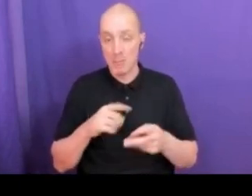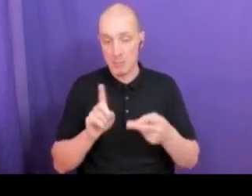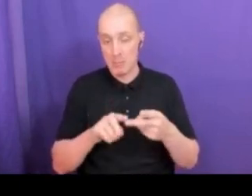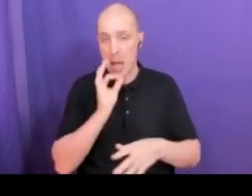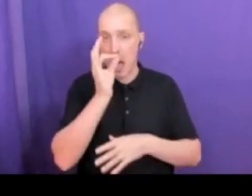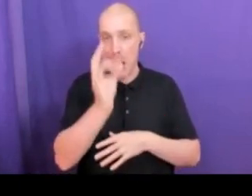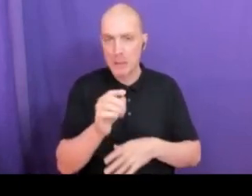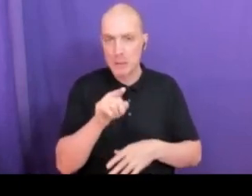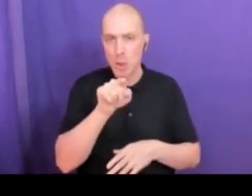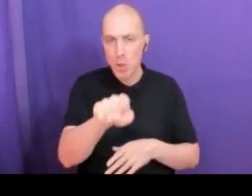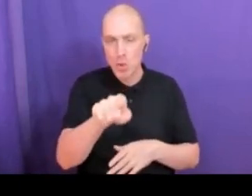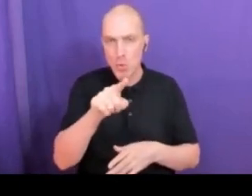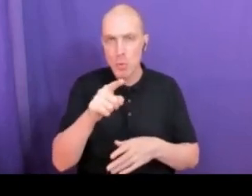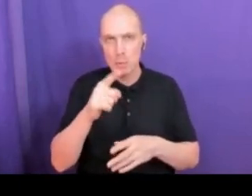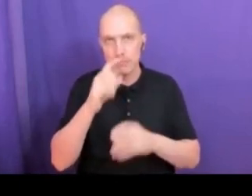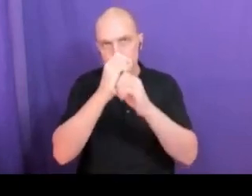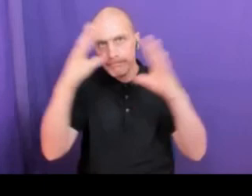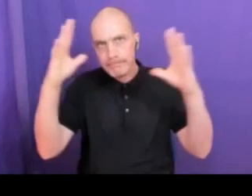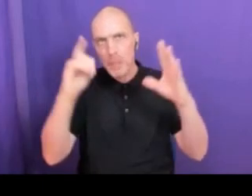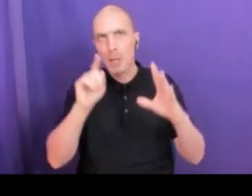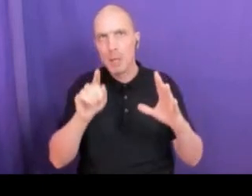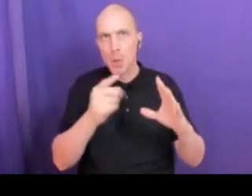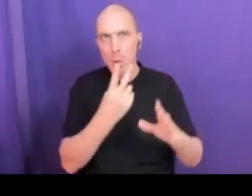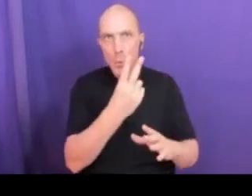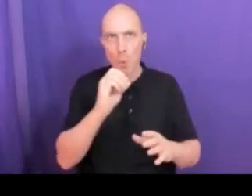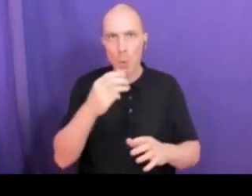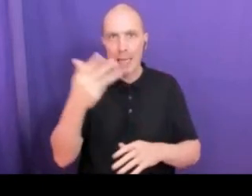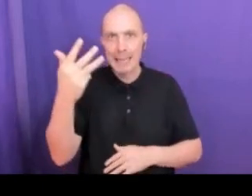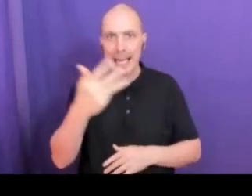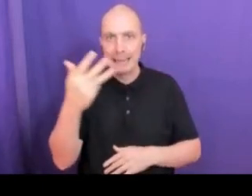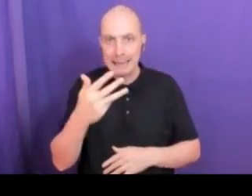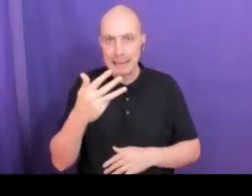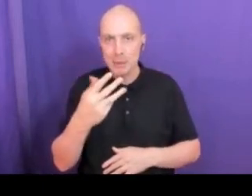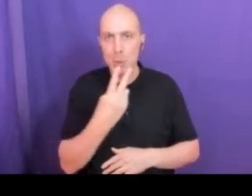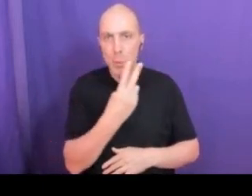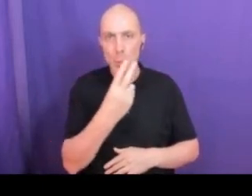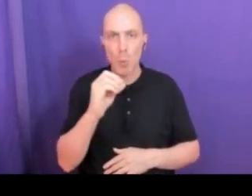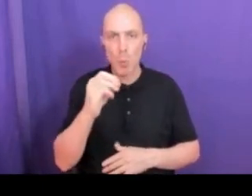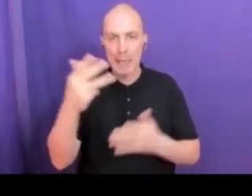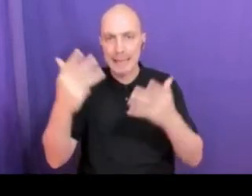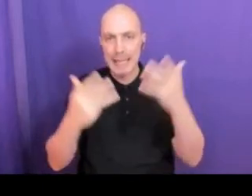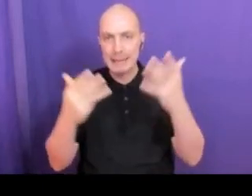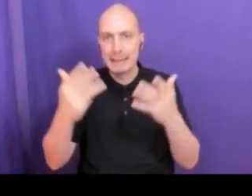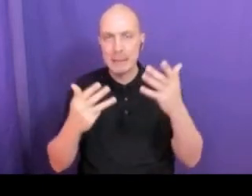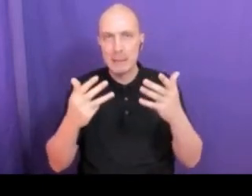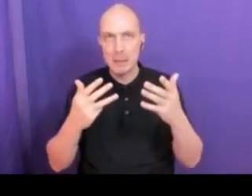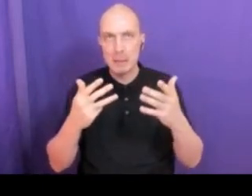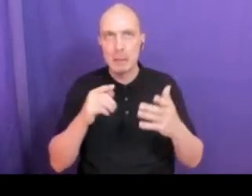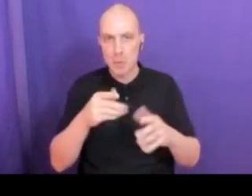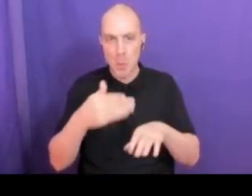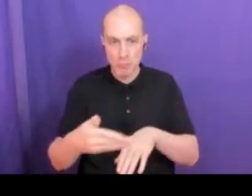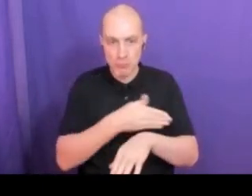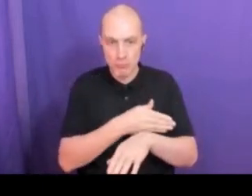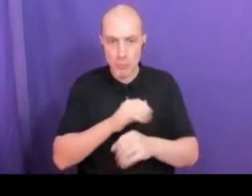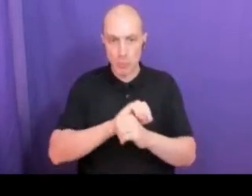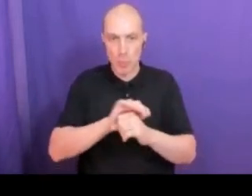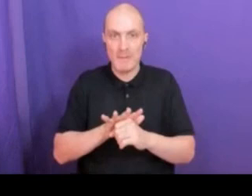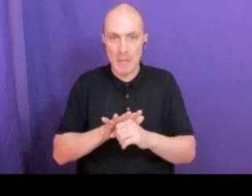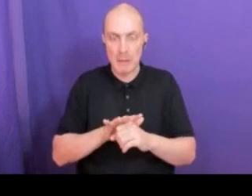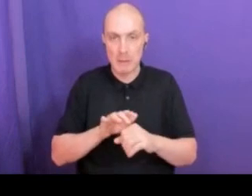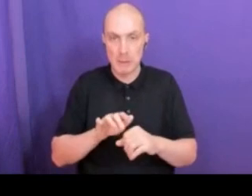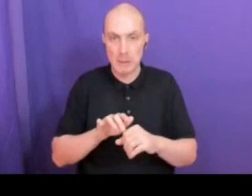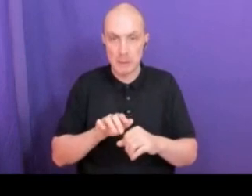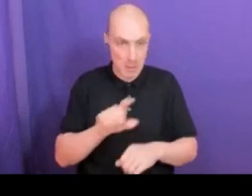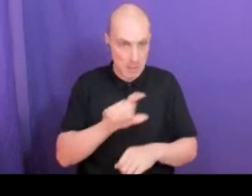state of the services before the pandemic? And then in the final comment section, we asked, do you have anything that works really well